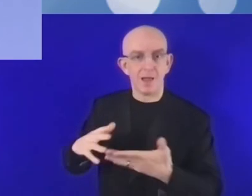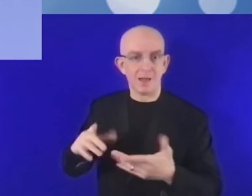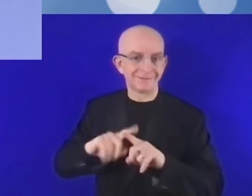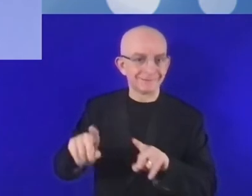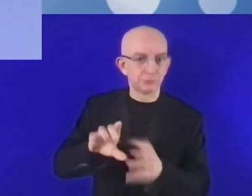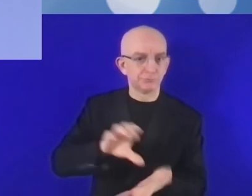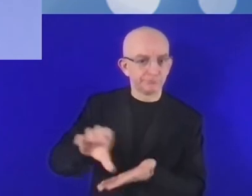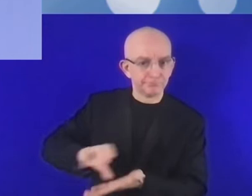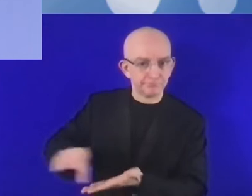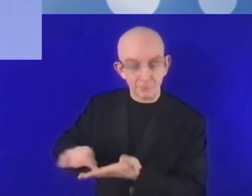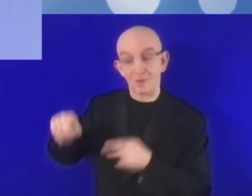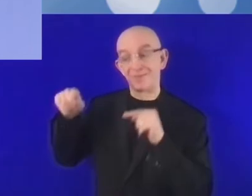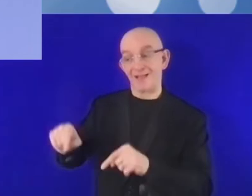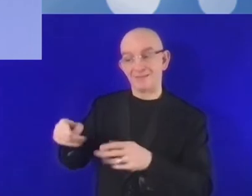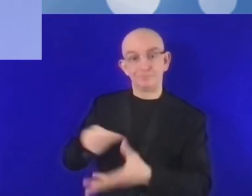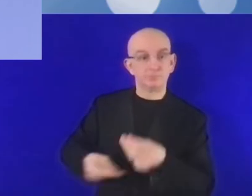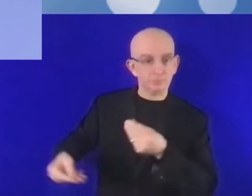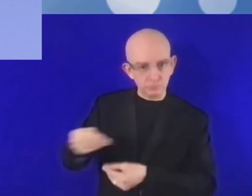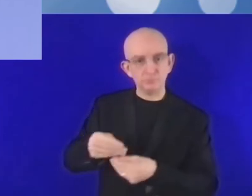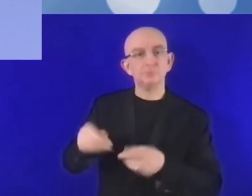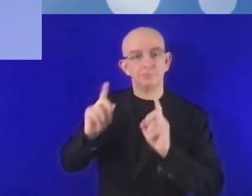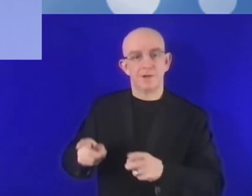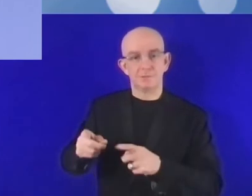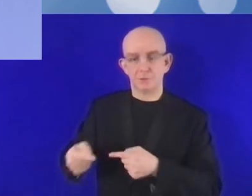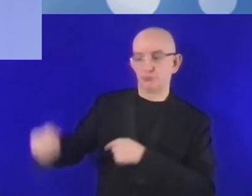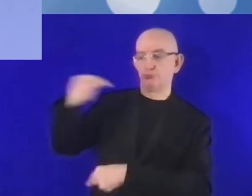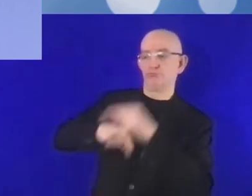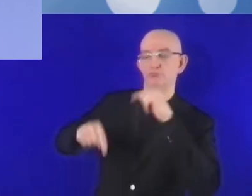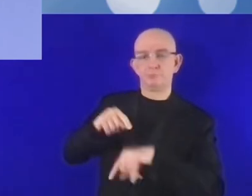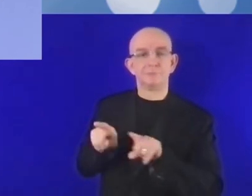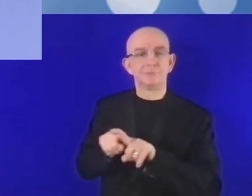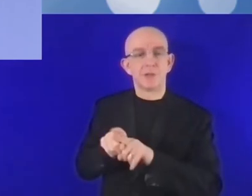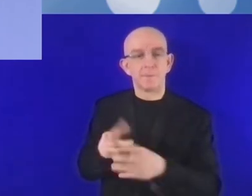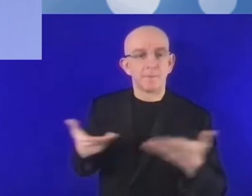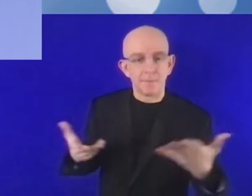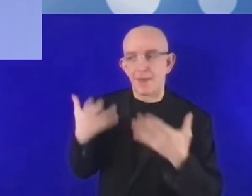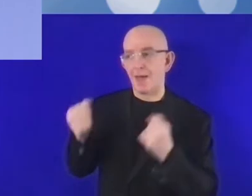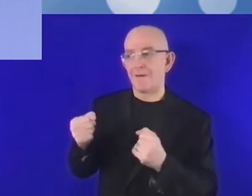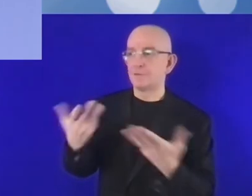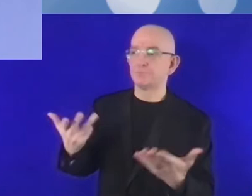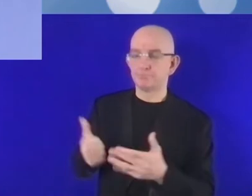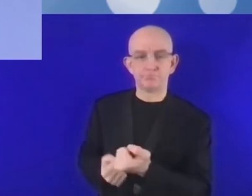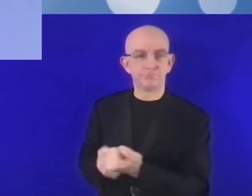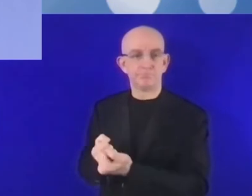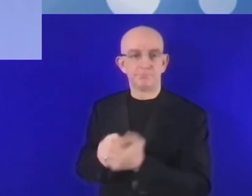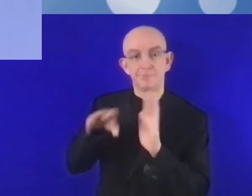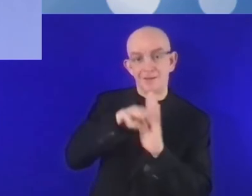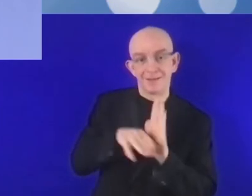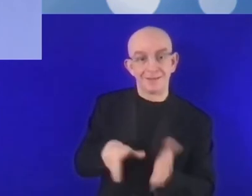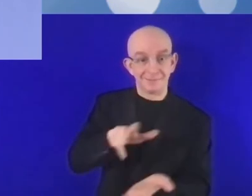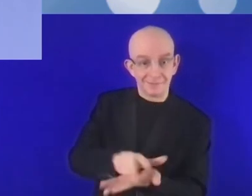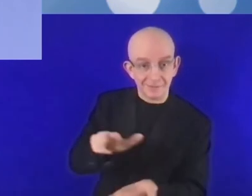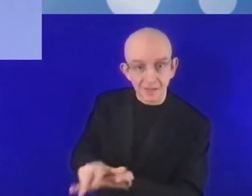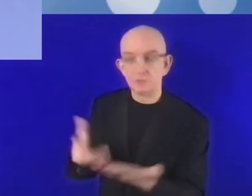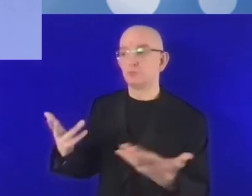similar legal frameworks so we should we need to have a good legal frameworks so